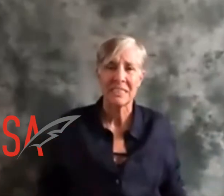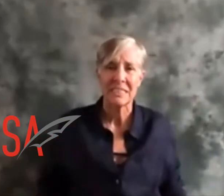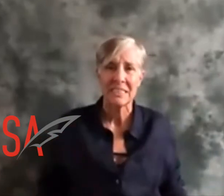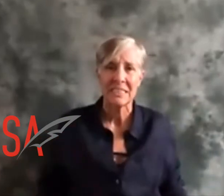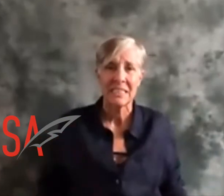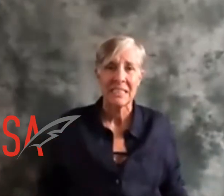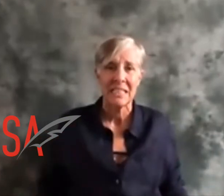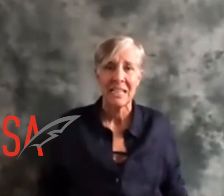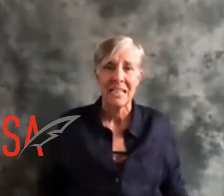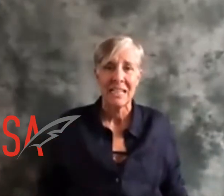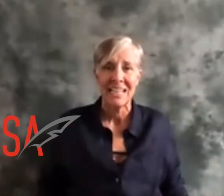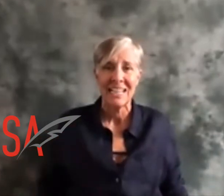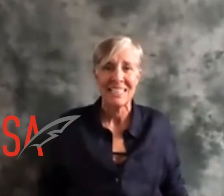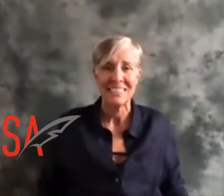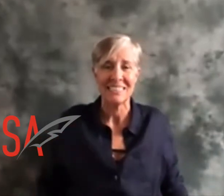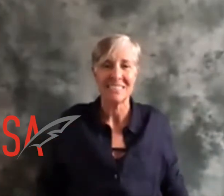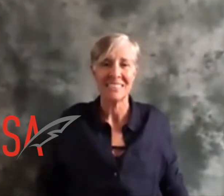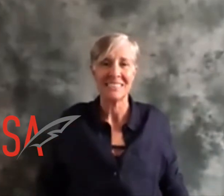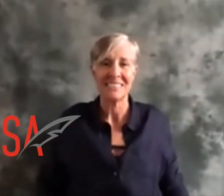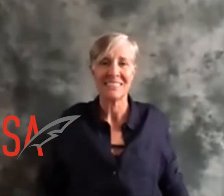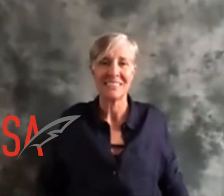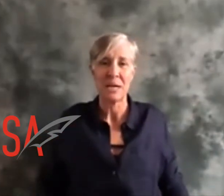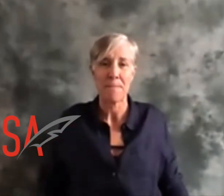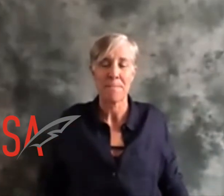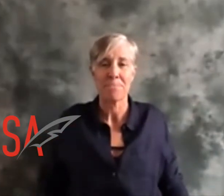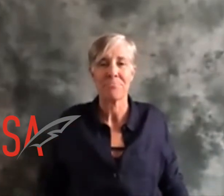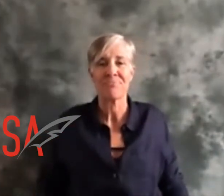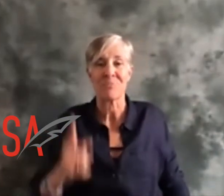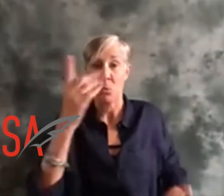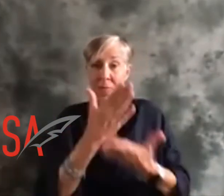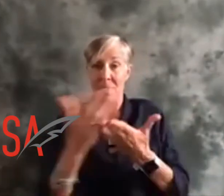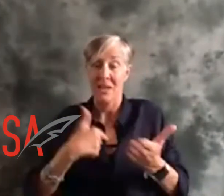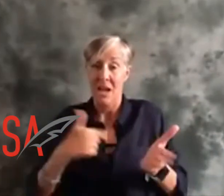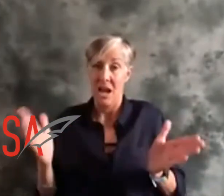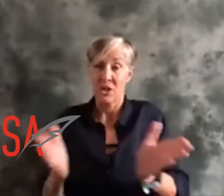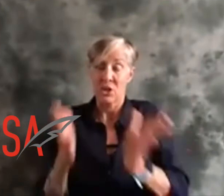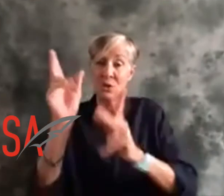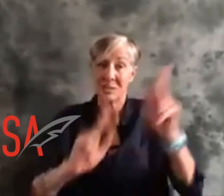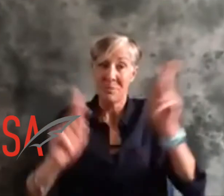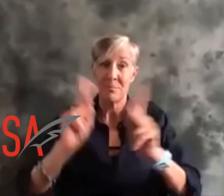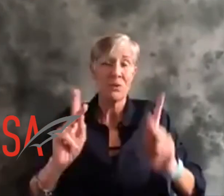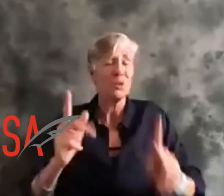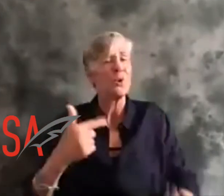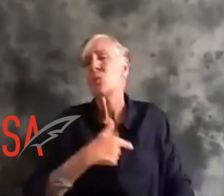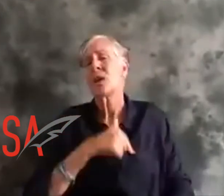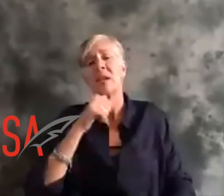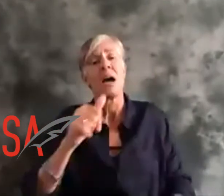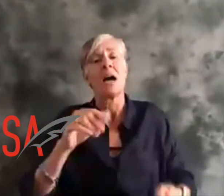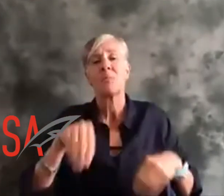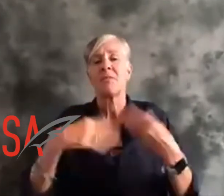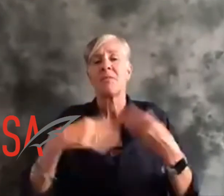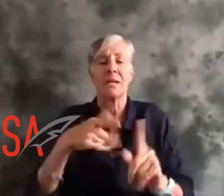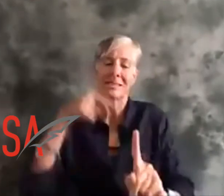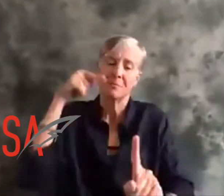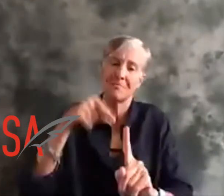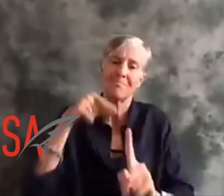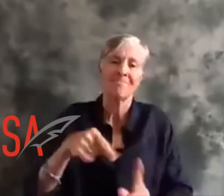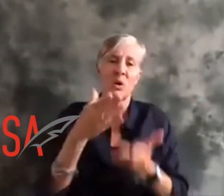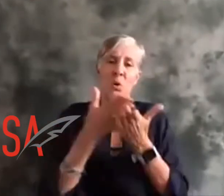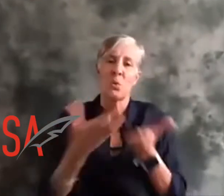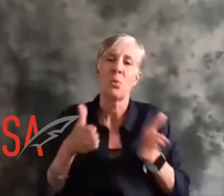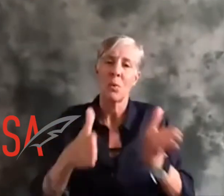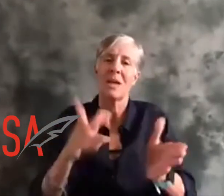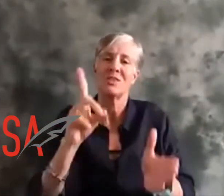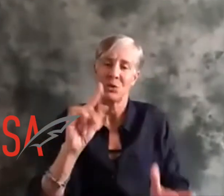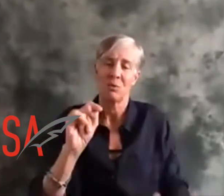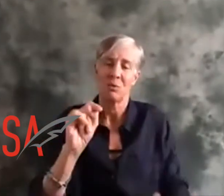it? Go ahead. One thing I encourage people is that, again, we're not providing edicts, right? And so you need to do what